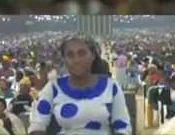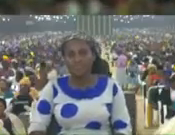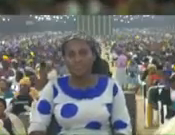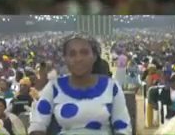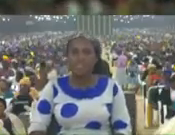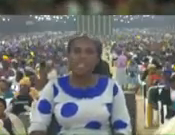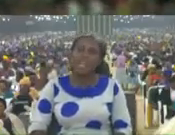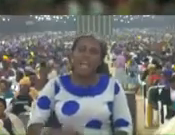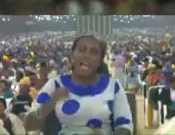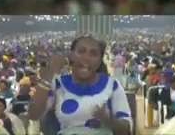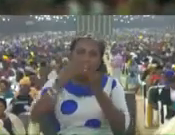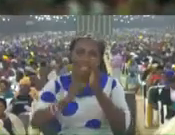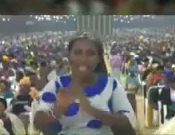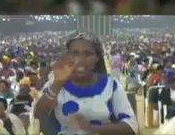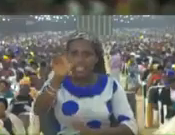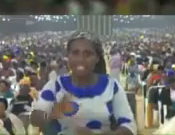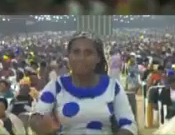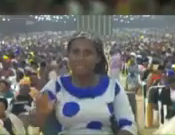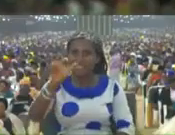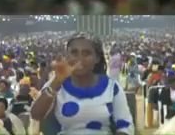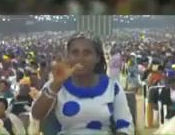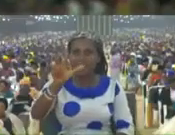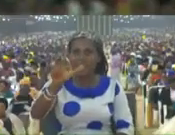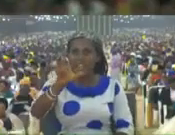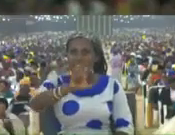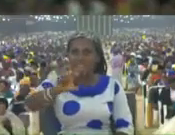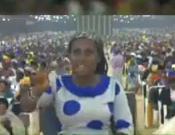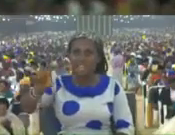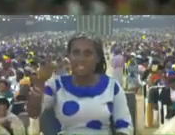Isaiah chapter 3, verse 10.